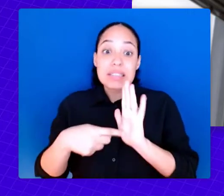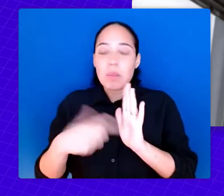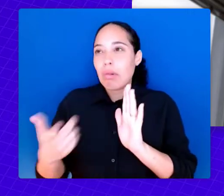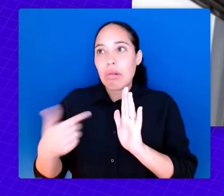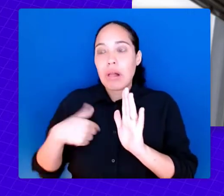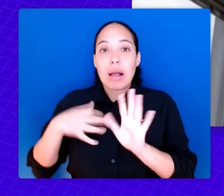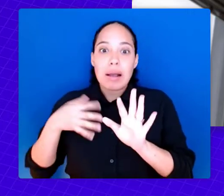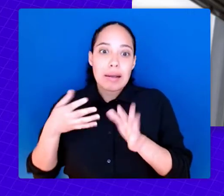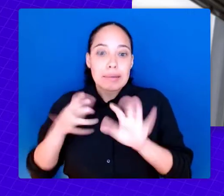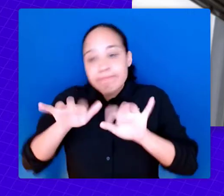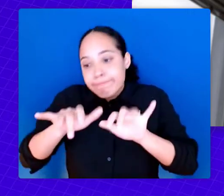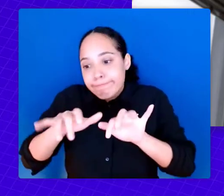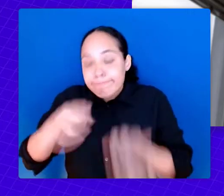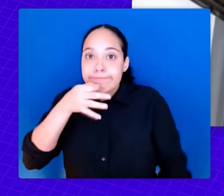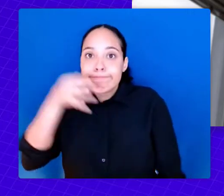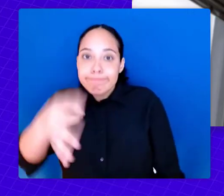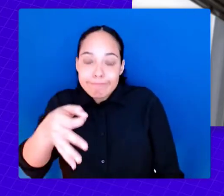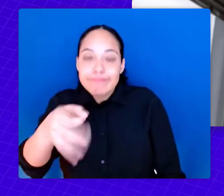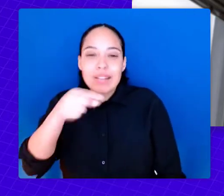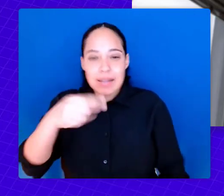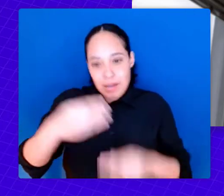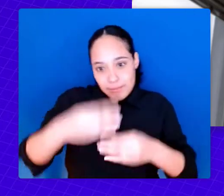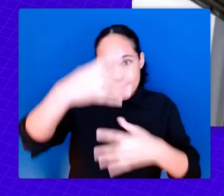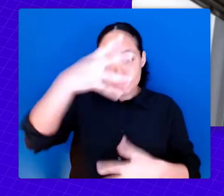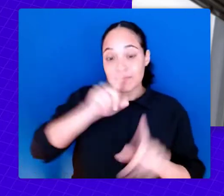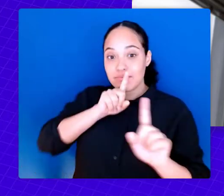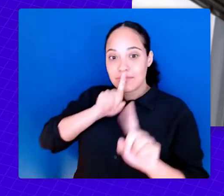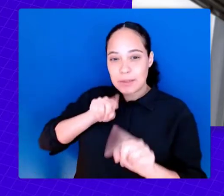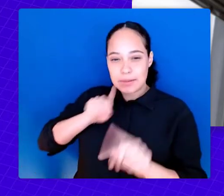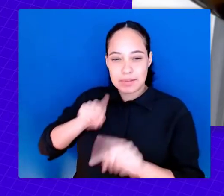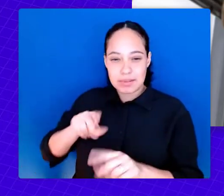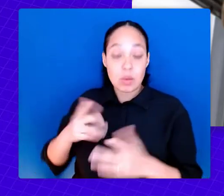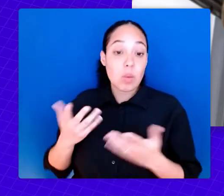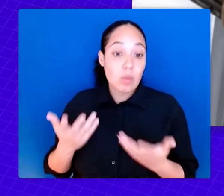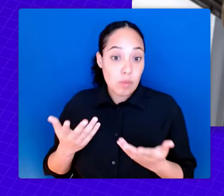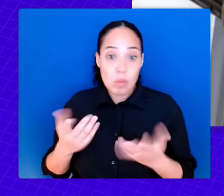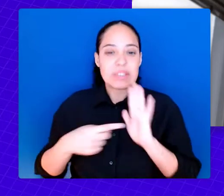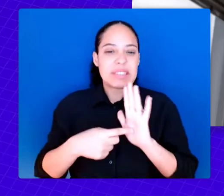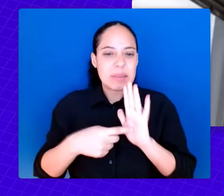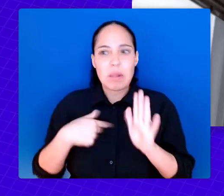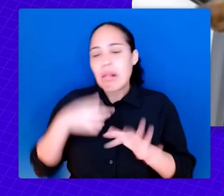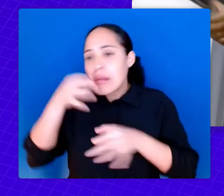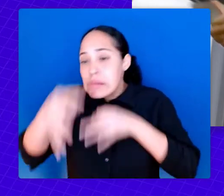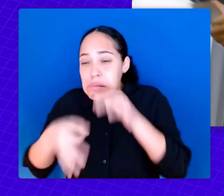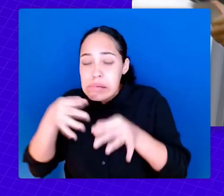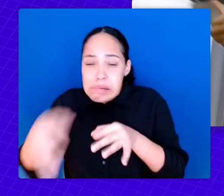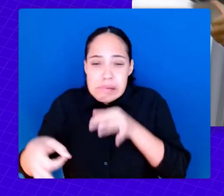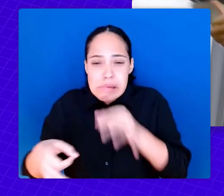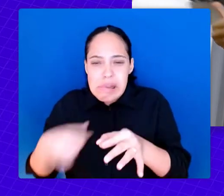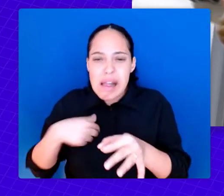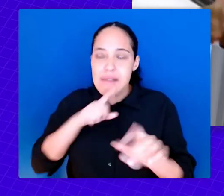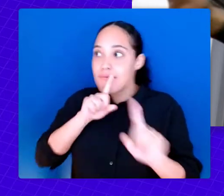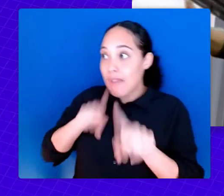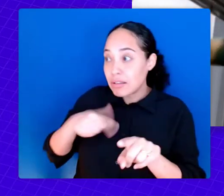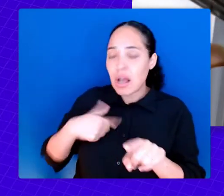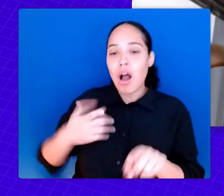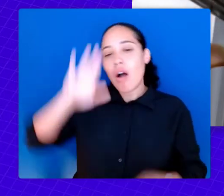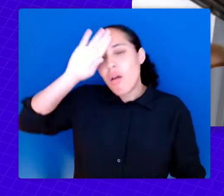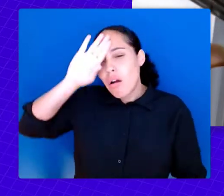but our audience doesn't know you yet. So can you tell us who you are and what you do? So I'm currently